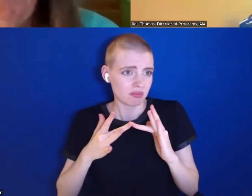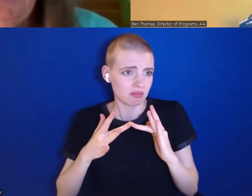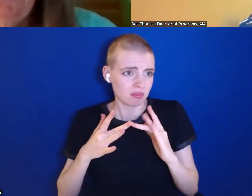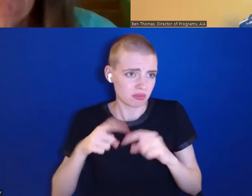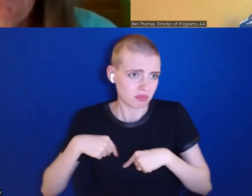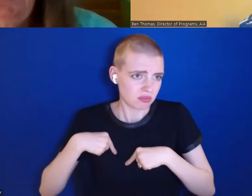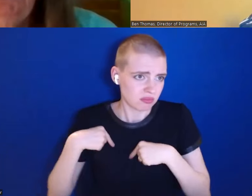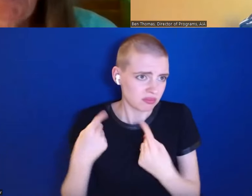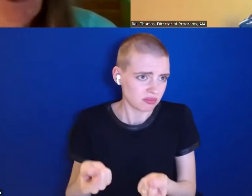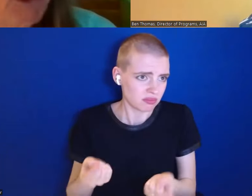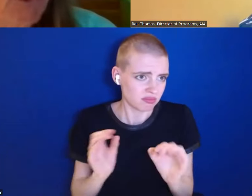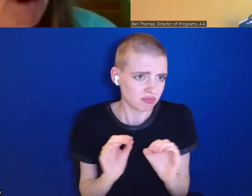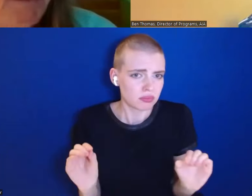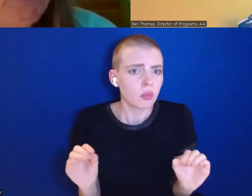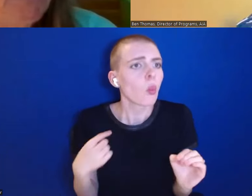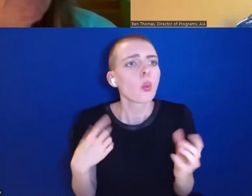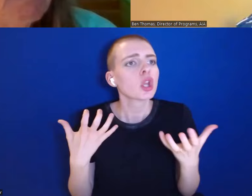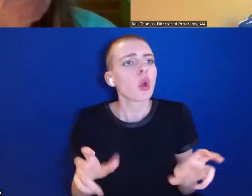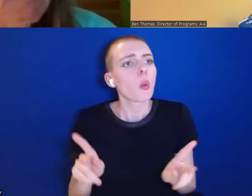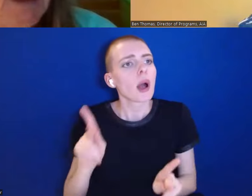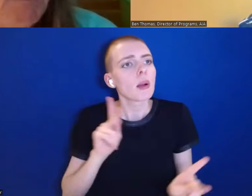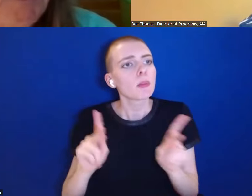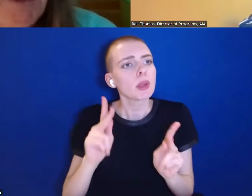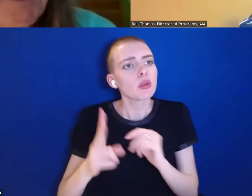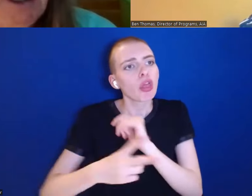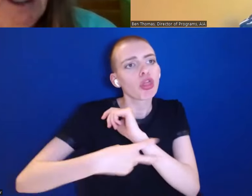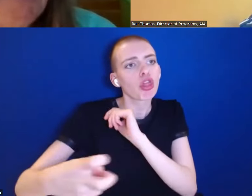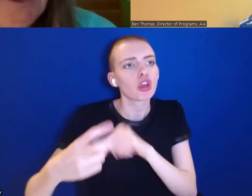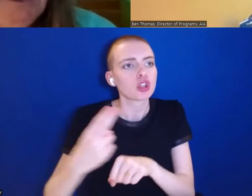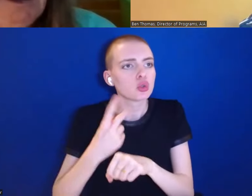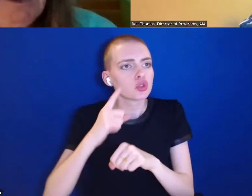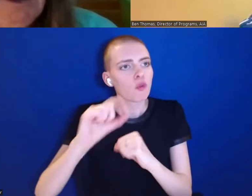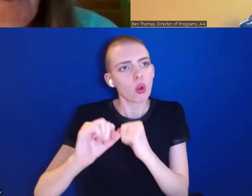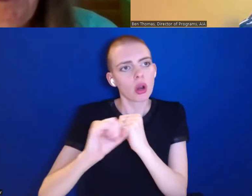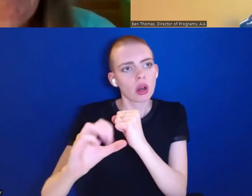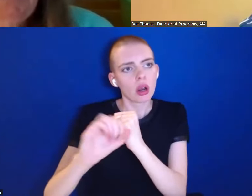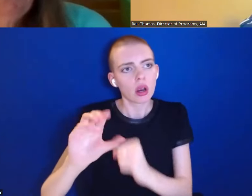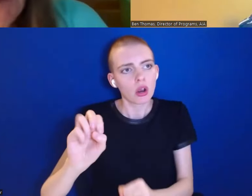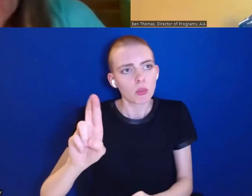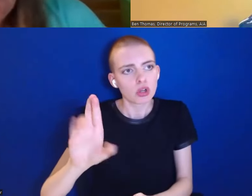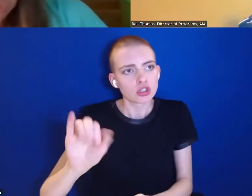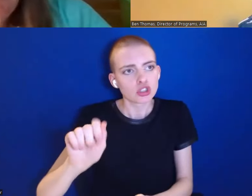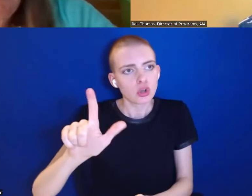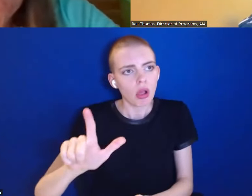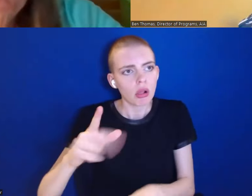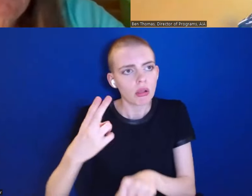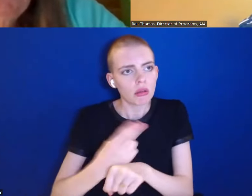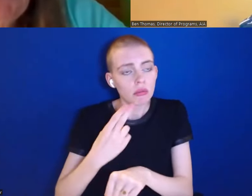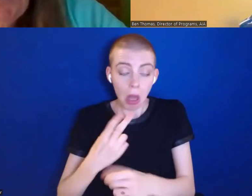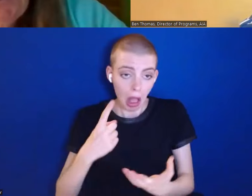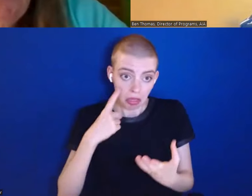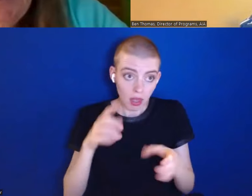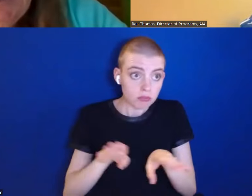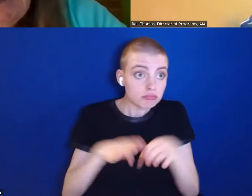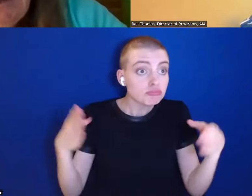we don't want things used for commercial purposes. That would be something. I think open sharing is a